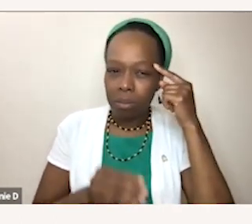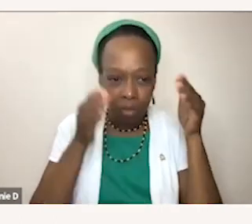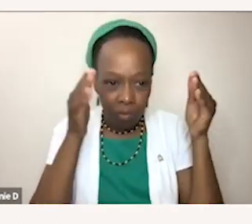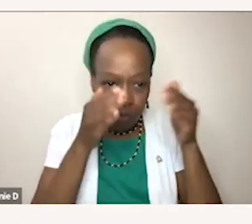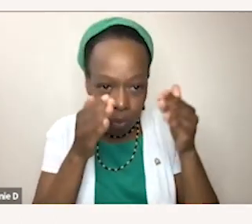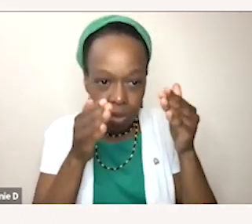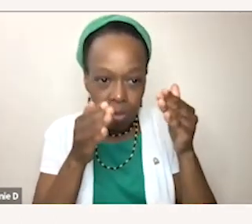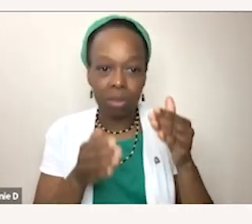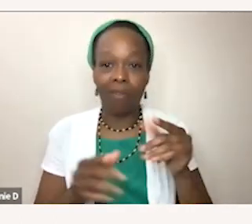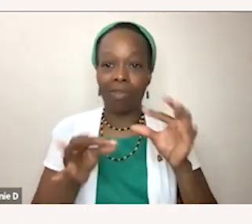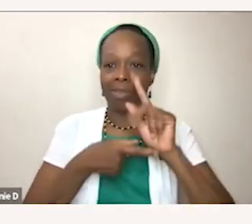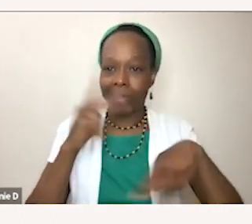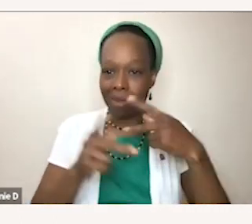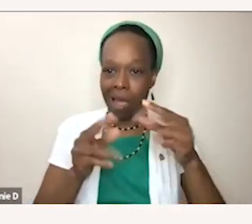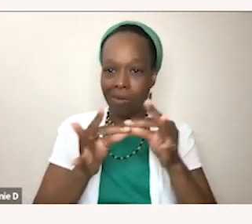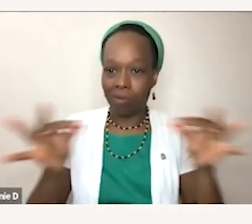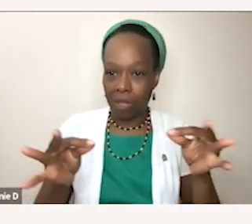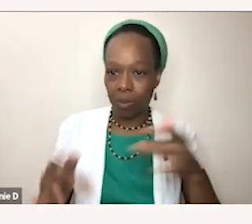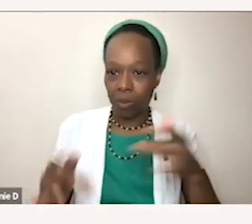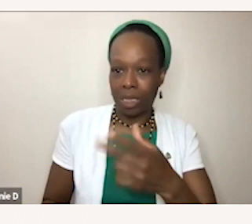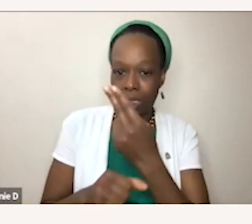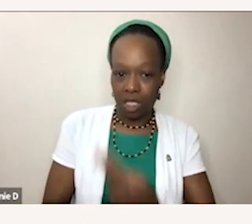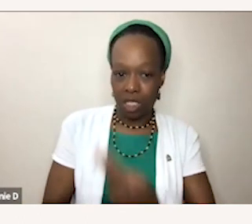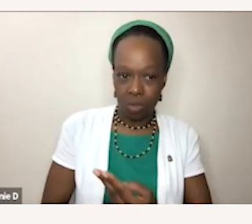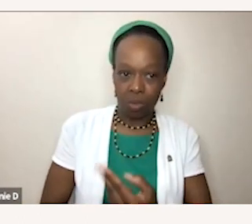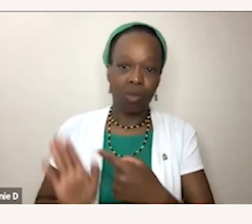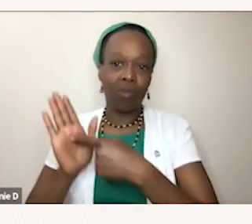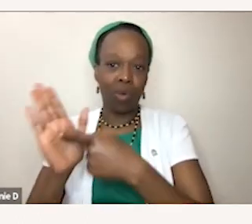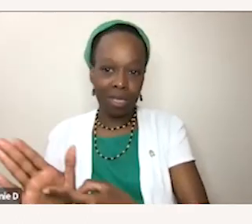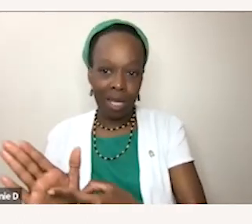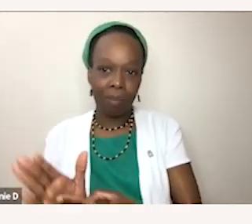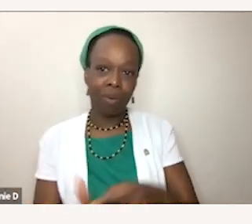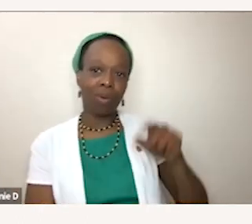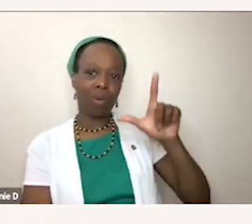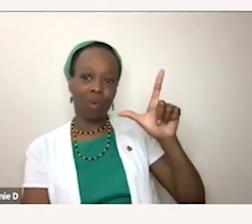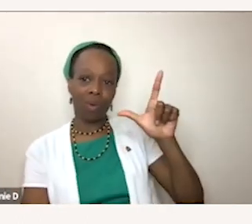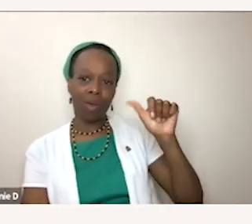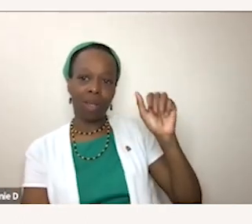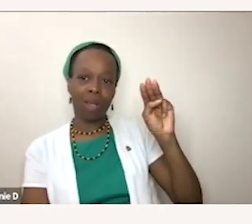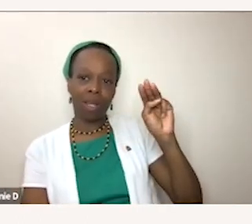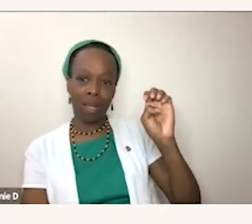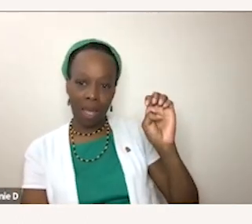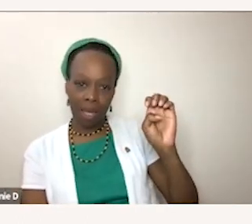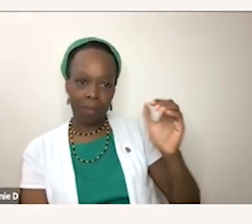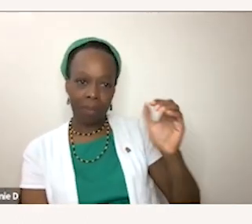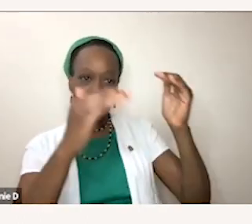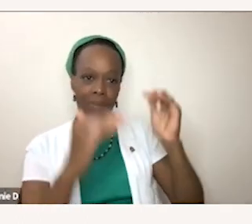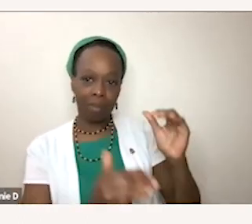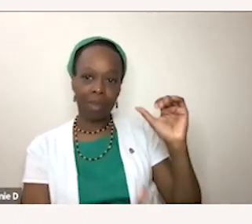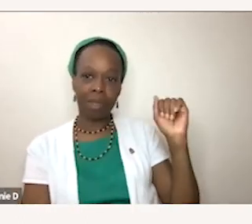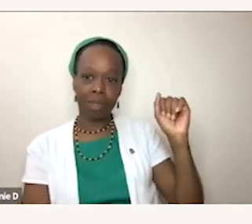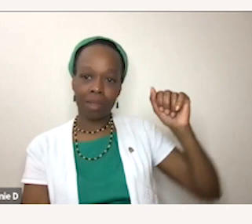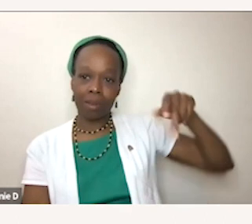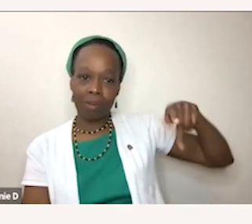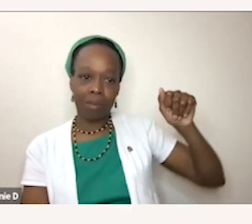some examples. So words like lame or spaz or spastic, crazy,